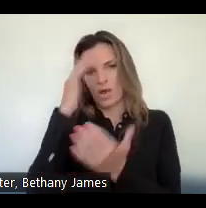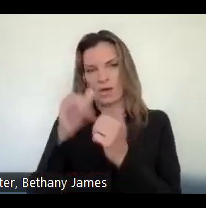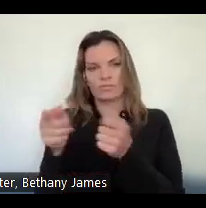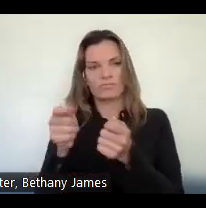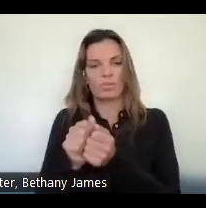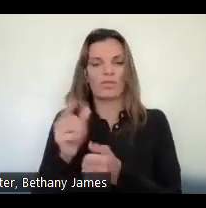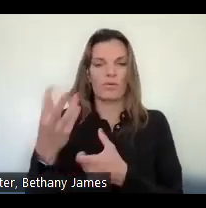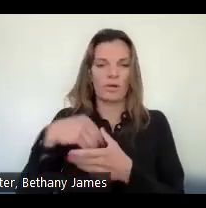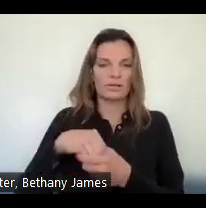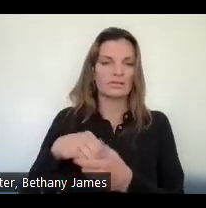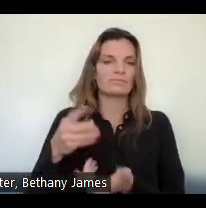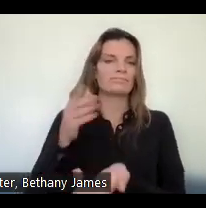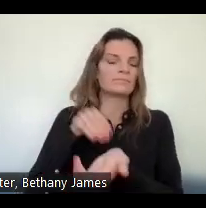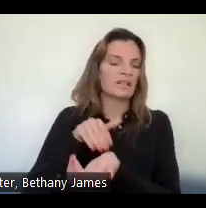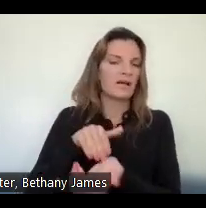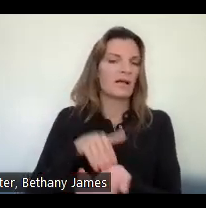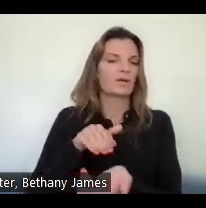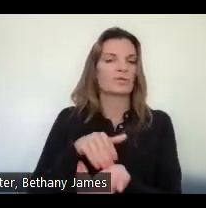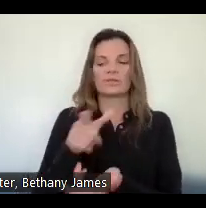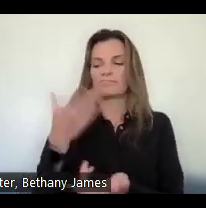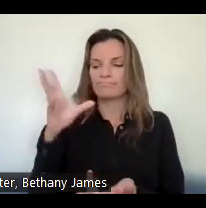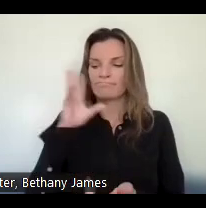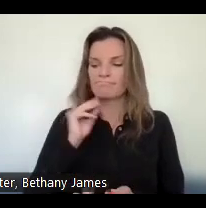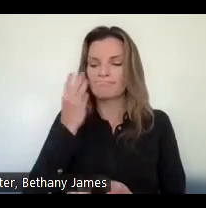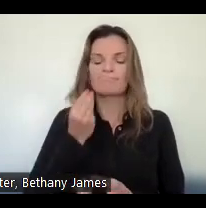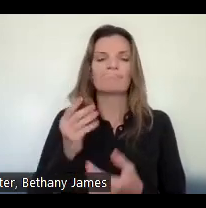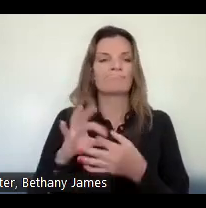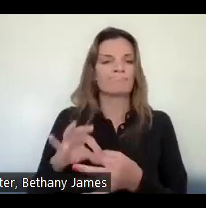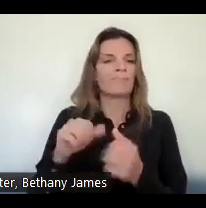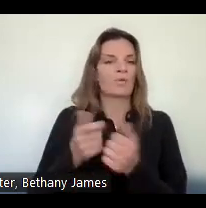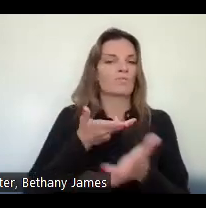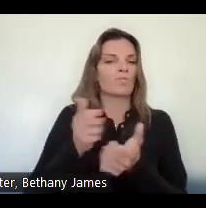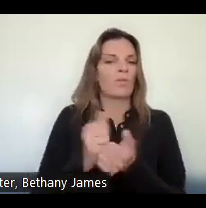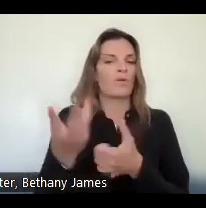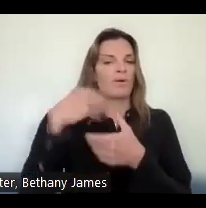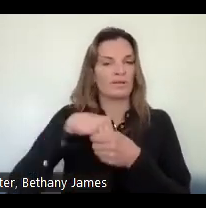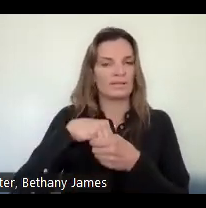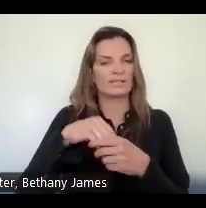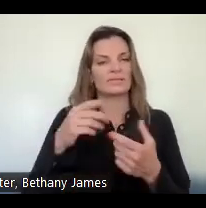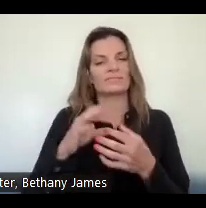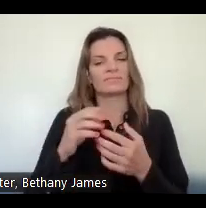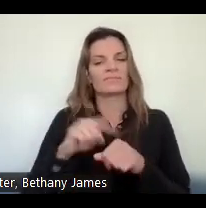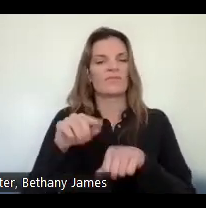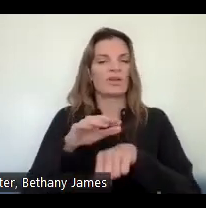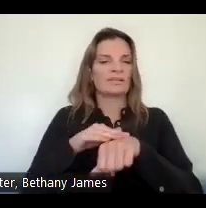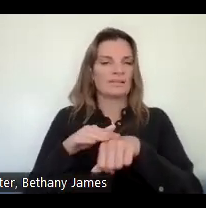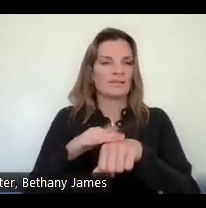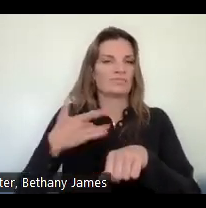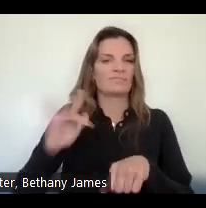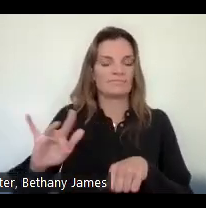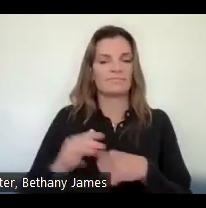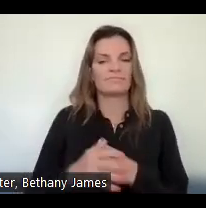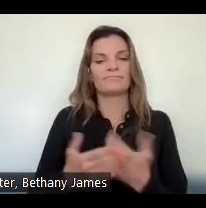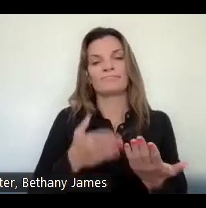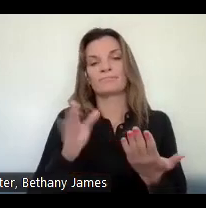how to treat individuals with autism and are knowledgeable about sensory sensitivities, insurance questions,